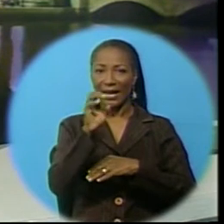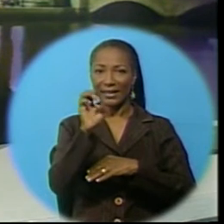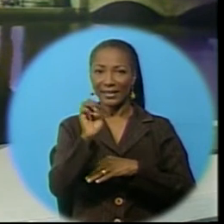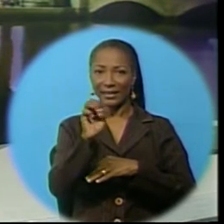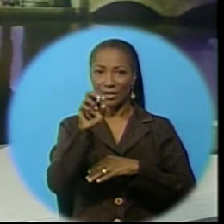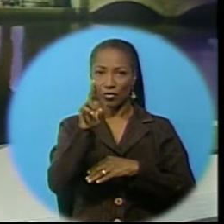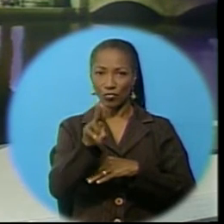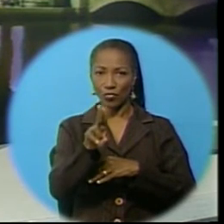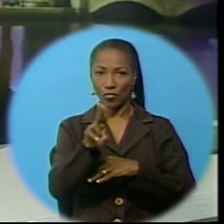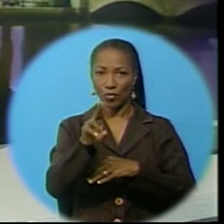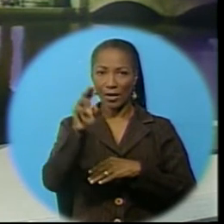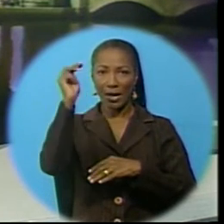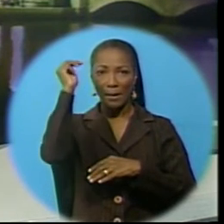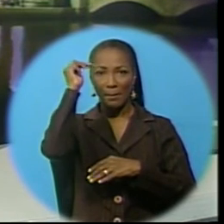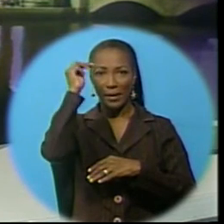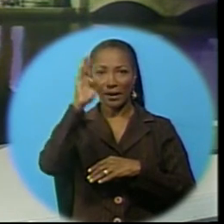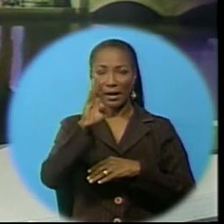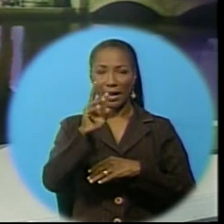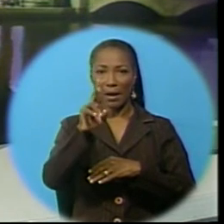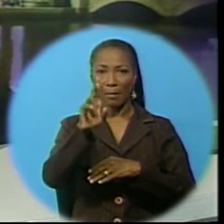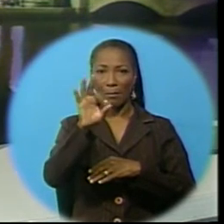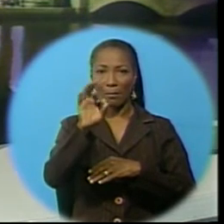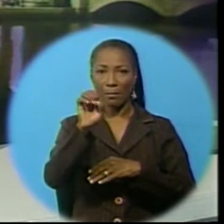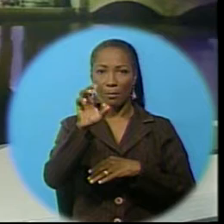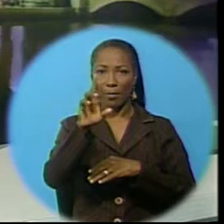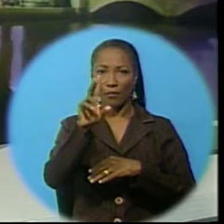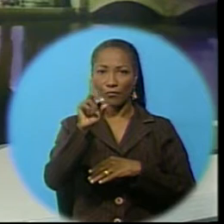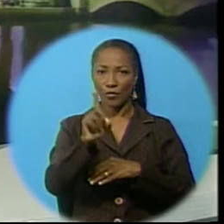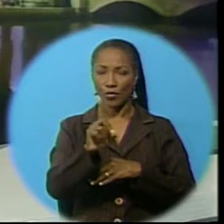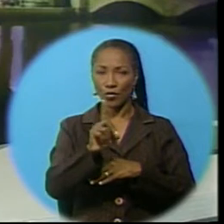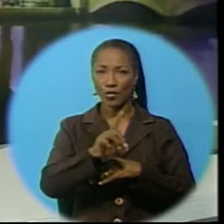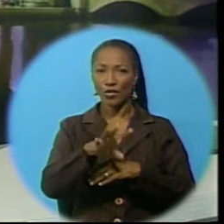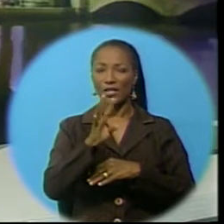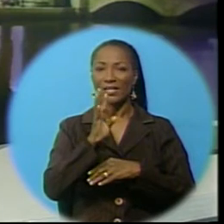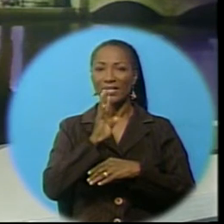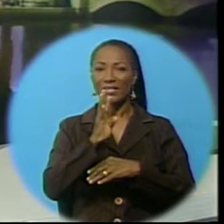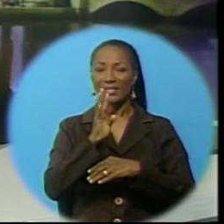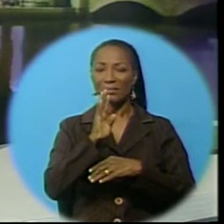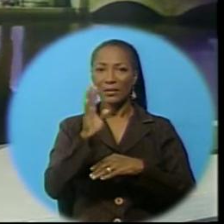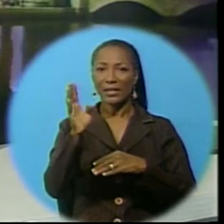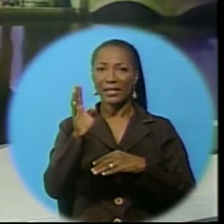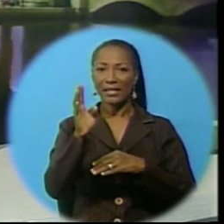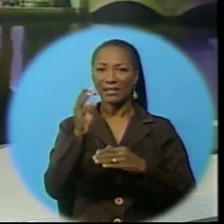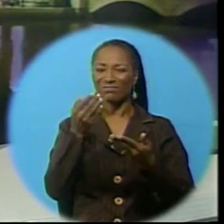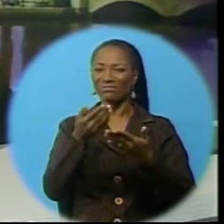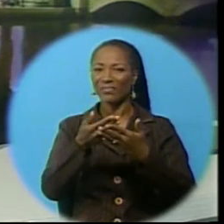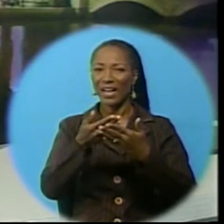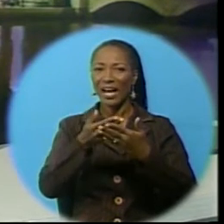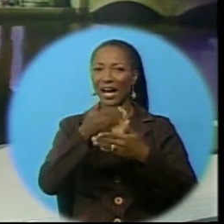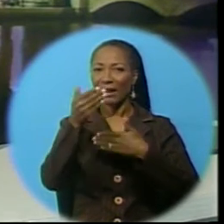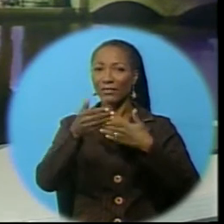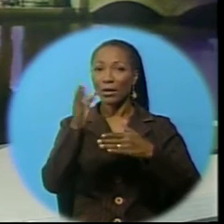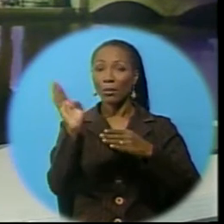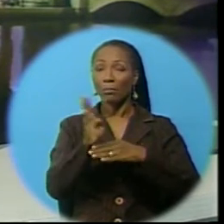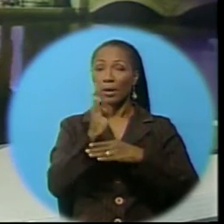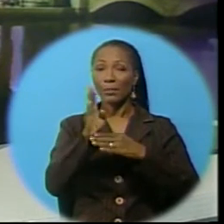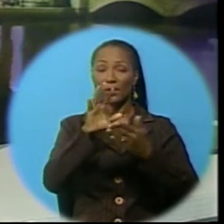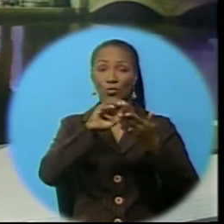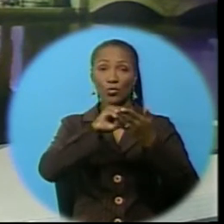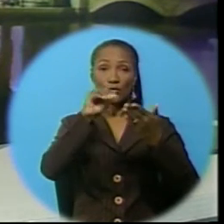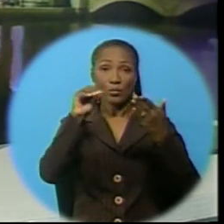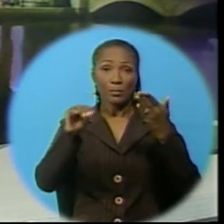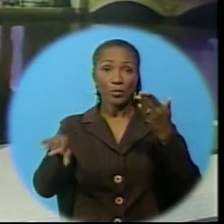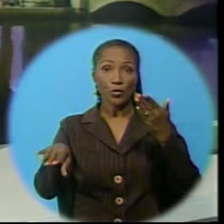Michael Barford made the comments just days after Spain removed Barbados from their list. In June, the EU's blacklist included Barbados among